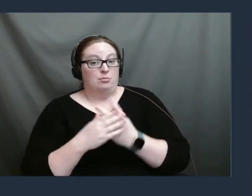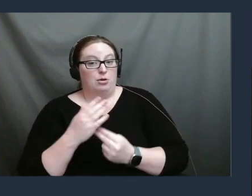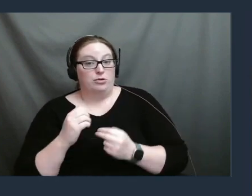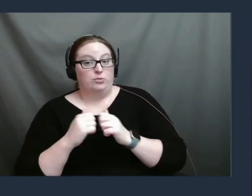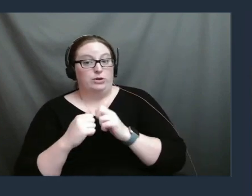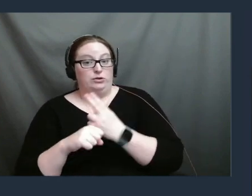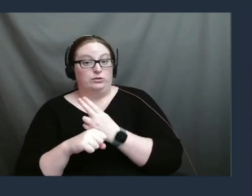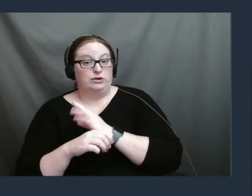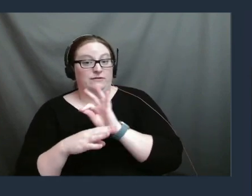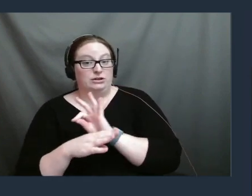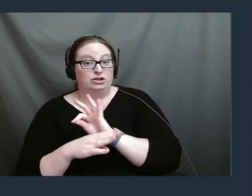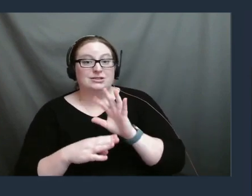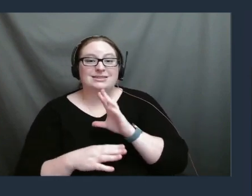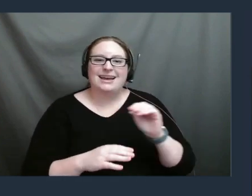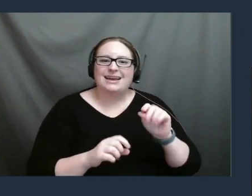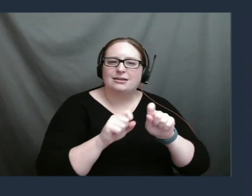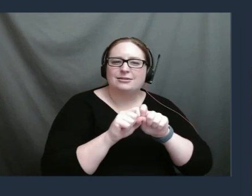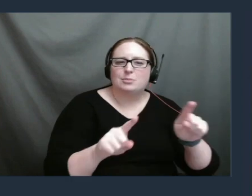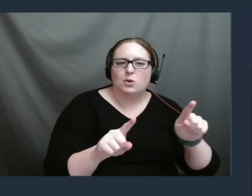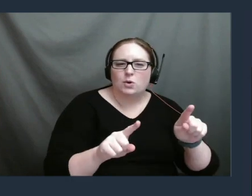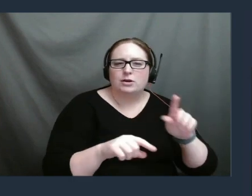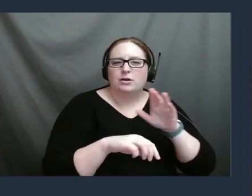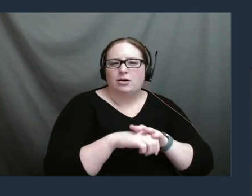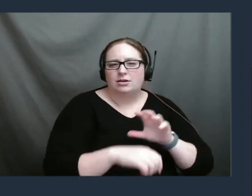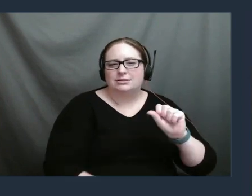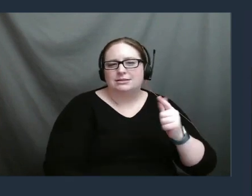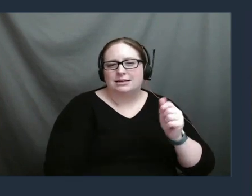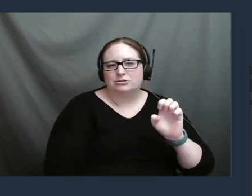model that's hosted on SageMaker or other AI services.